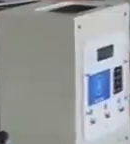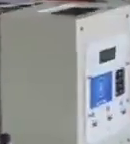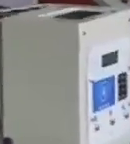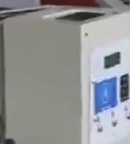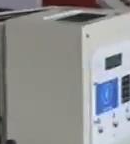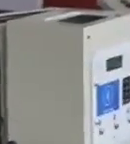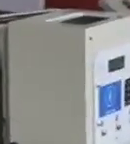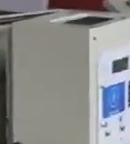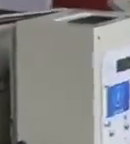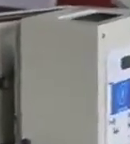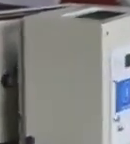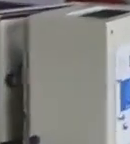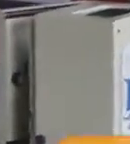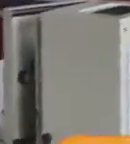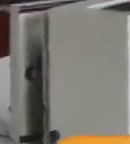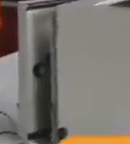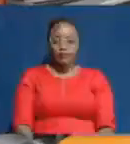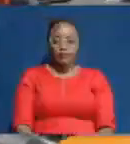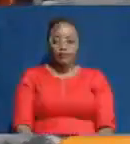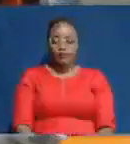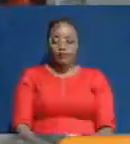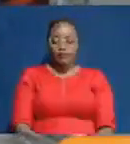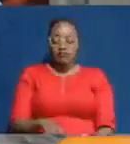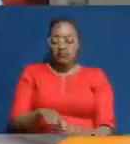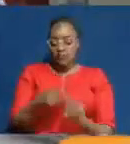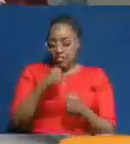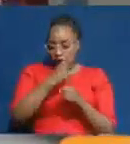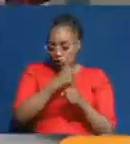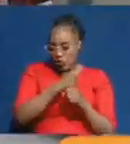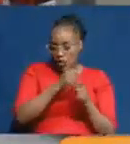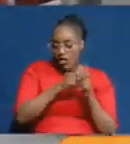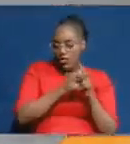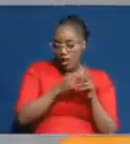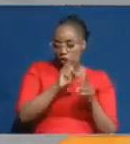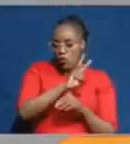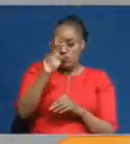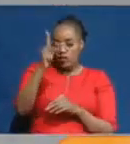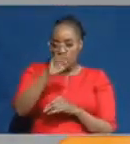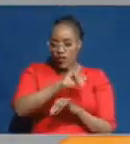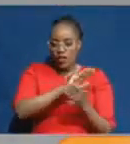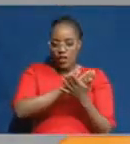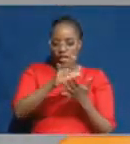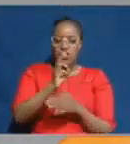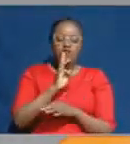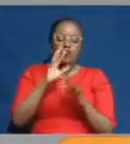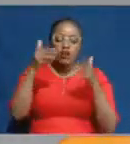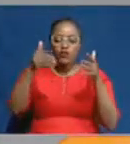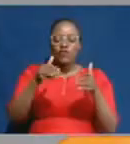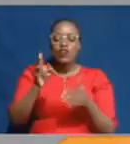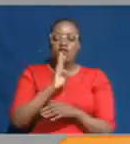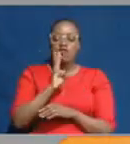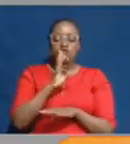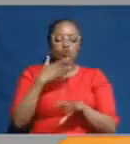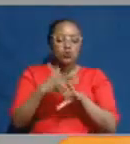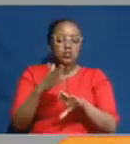Engineer Kimali Mudoka was working in West Africa when he saw how people struggled to access clean water and how available water went to